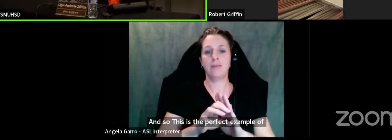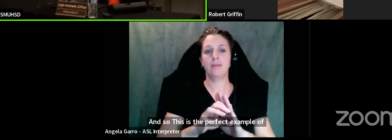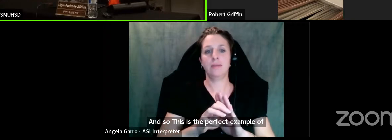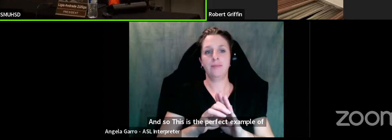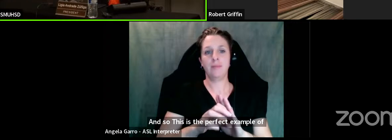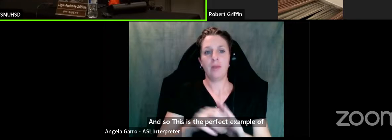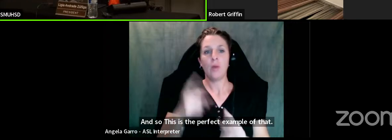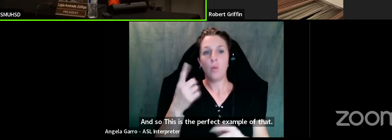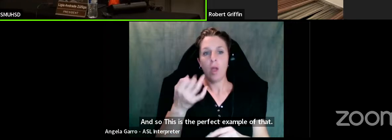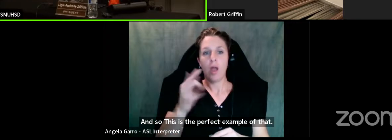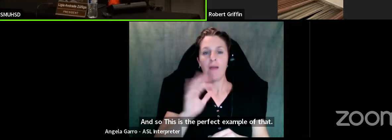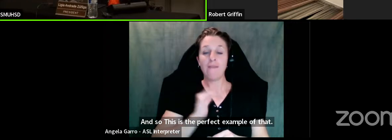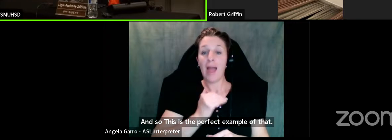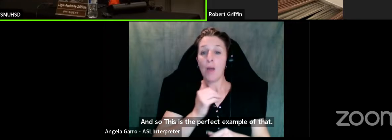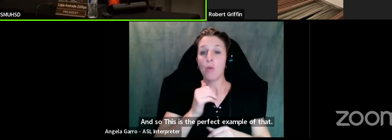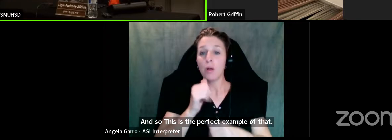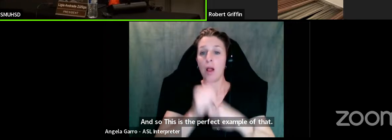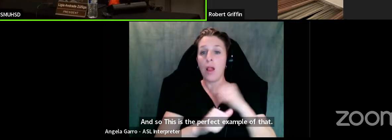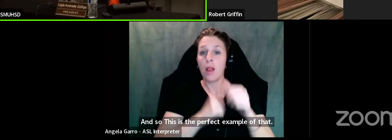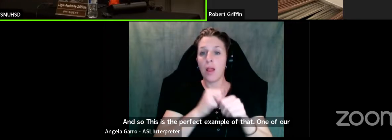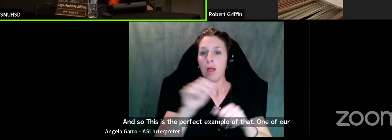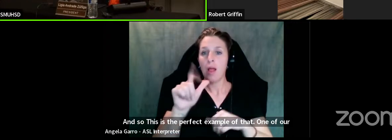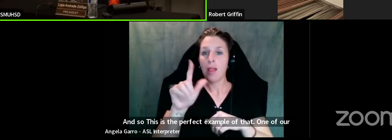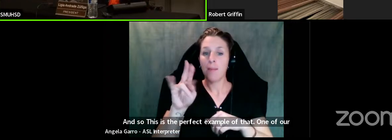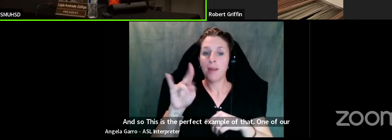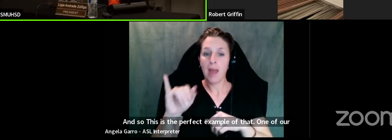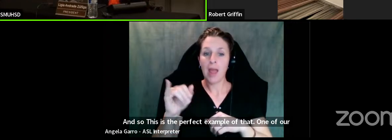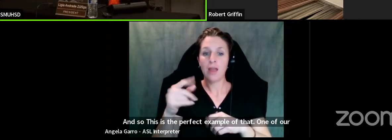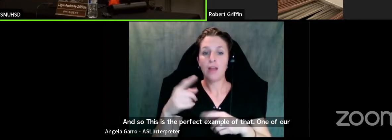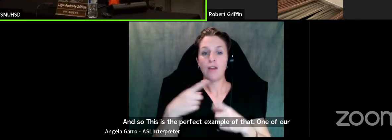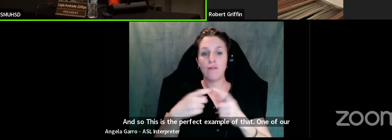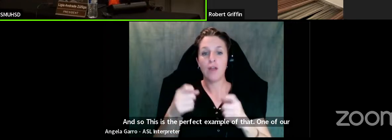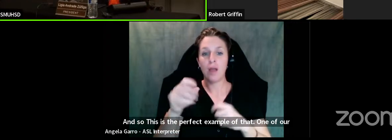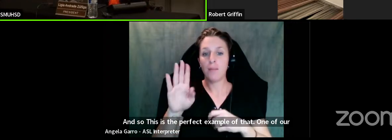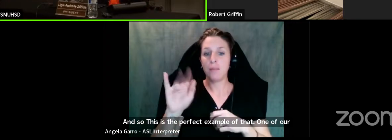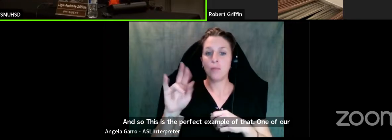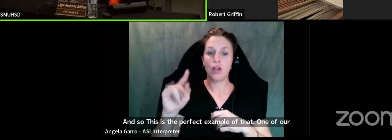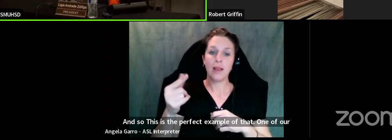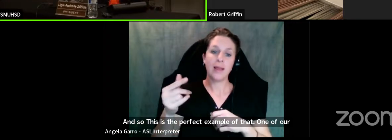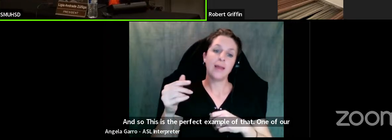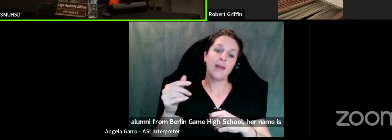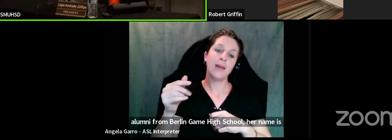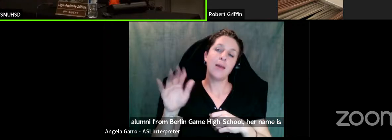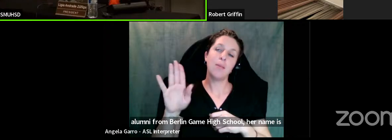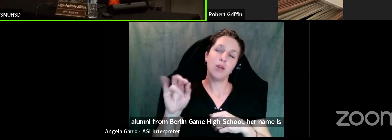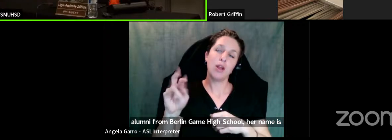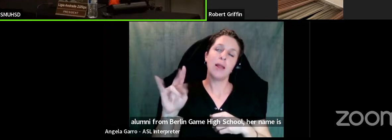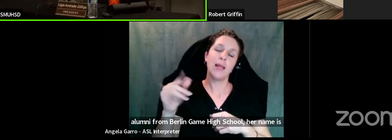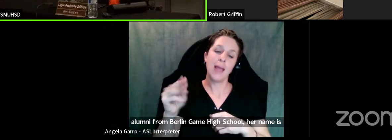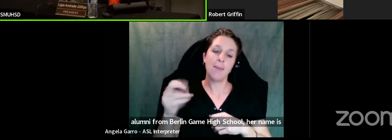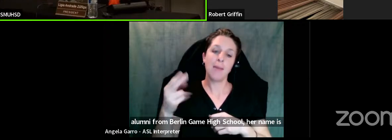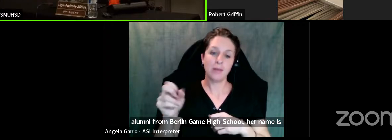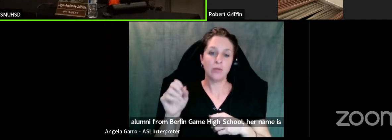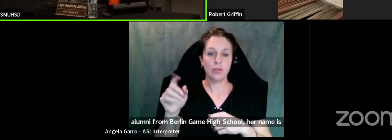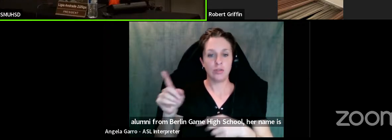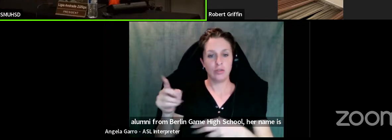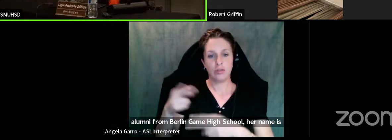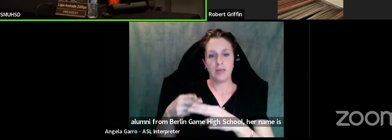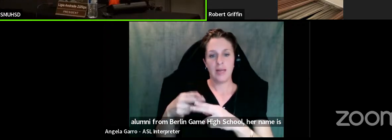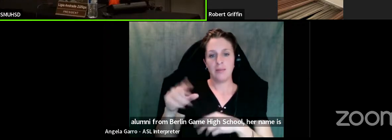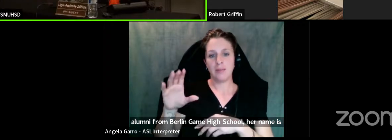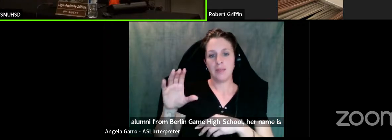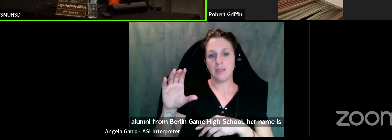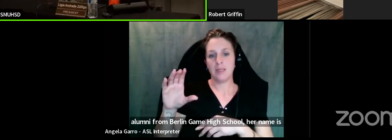One of our alumni from Burlingame High School, her name is Mei Chen Moy. She graduated in